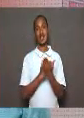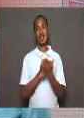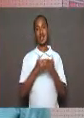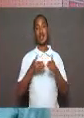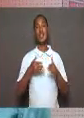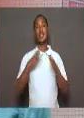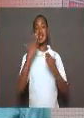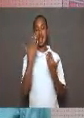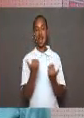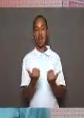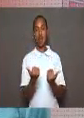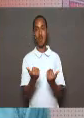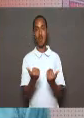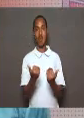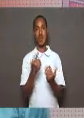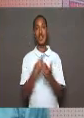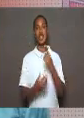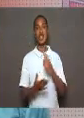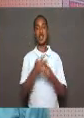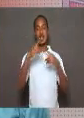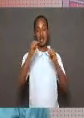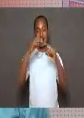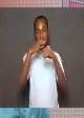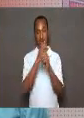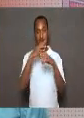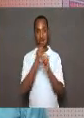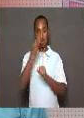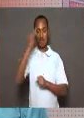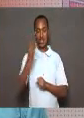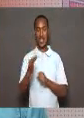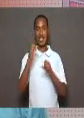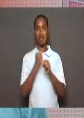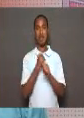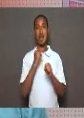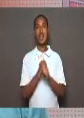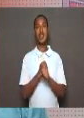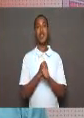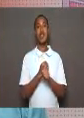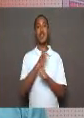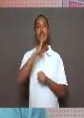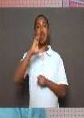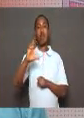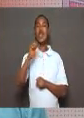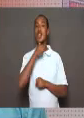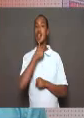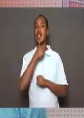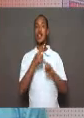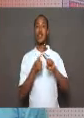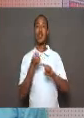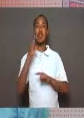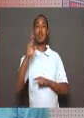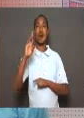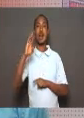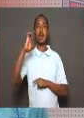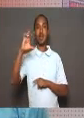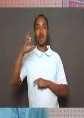Let us now discuss an experiment that investigates the preparation of chlorous acid from